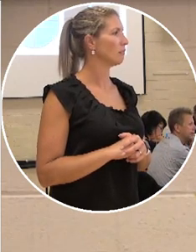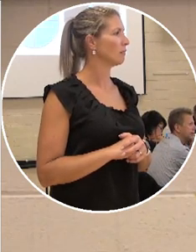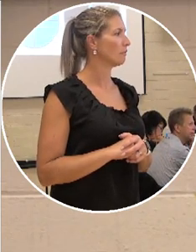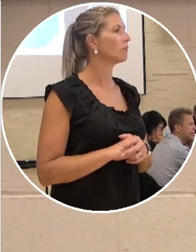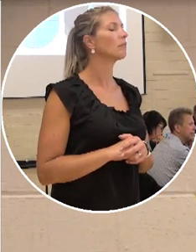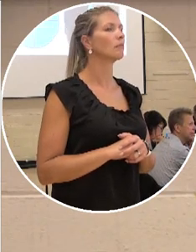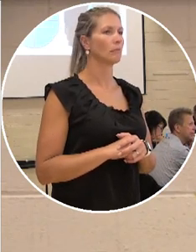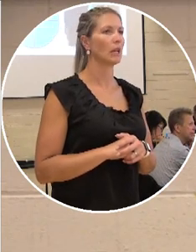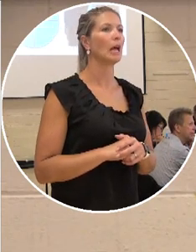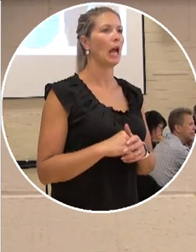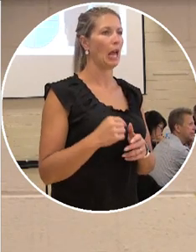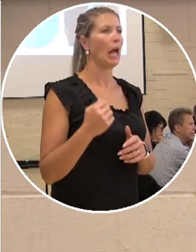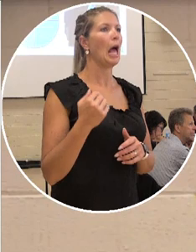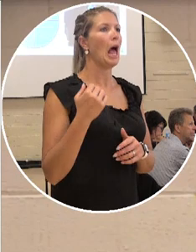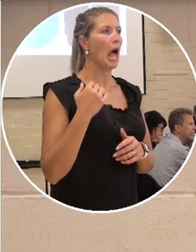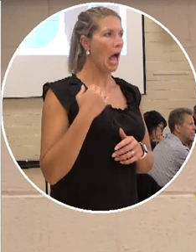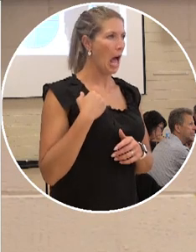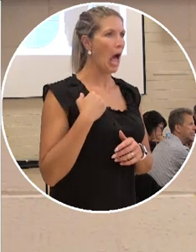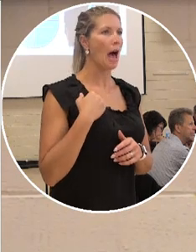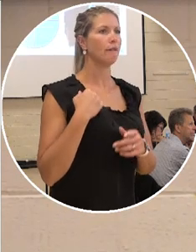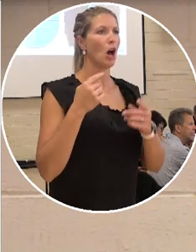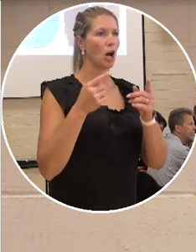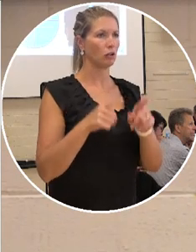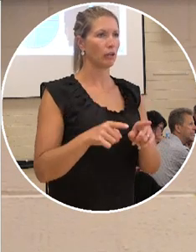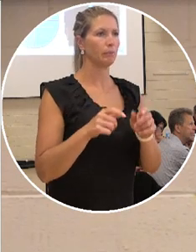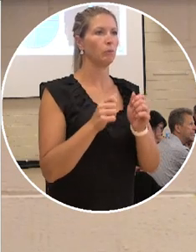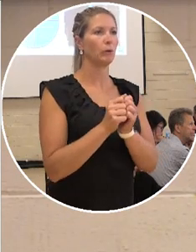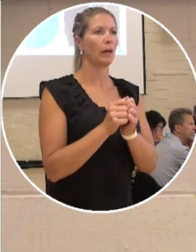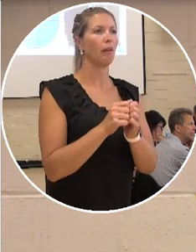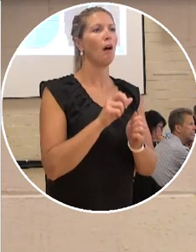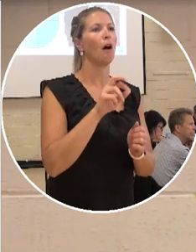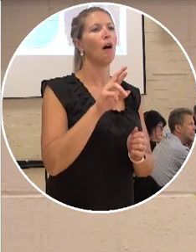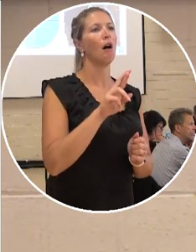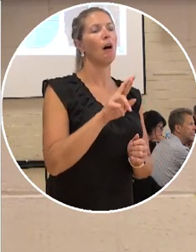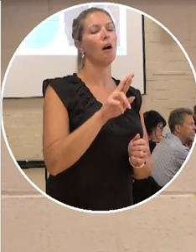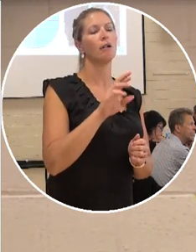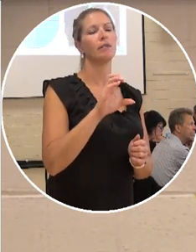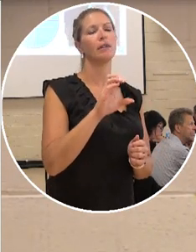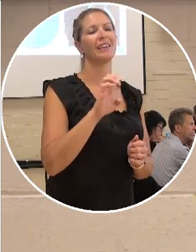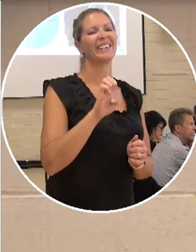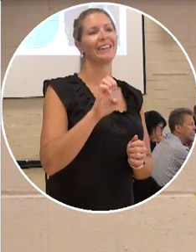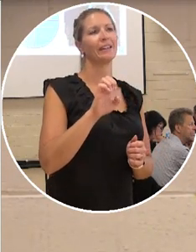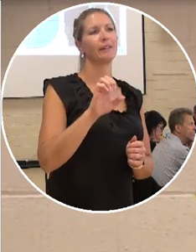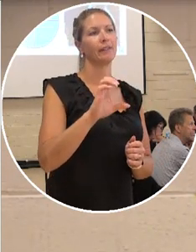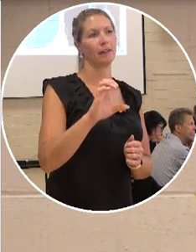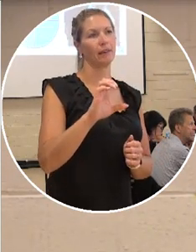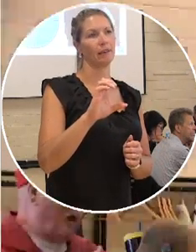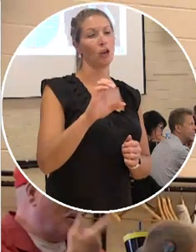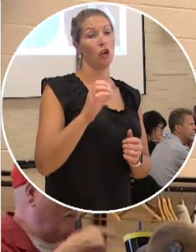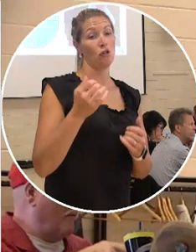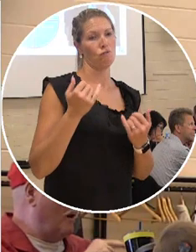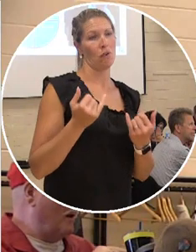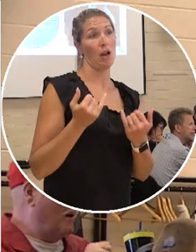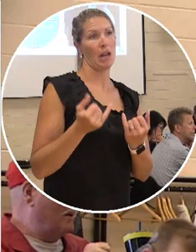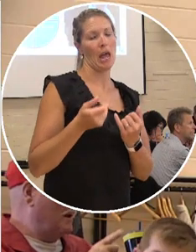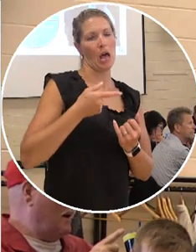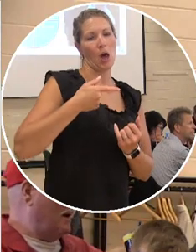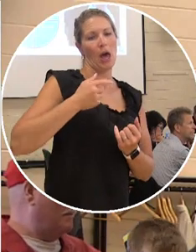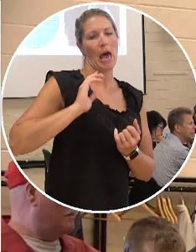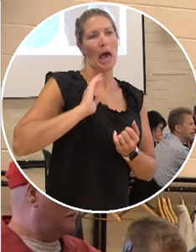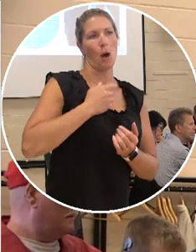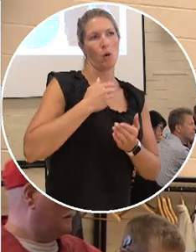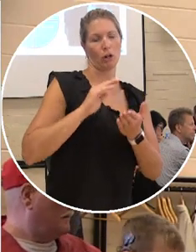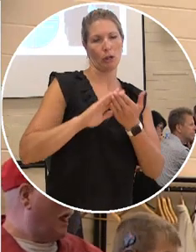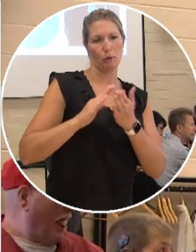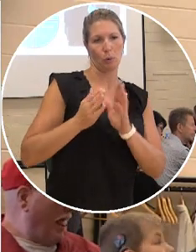agreement we have with the RCEC now that we're just in discussions with a community consortium and the